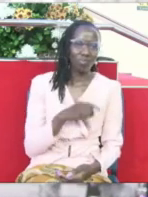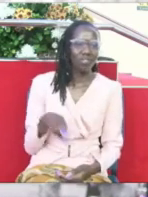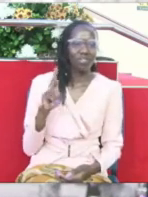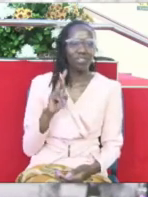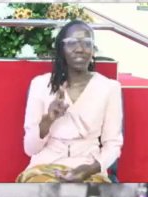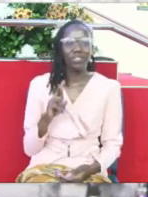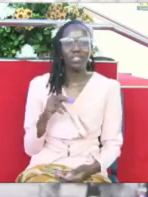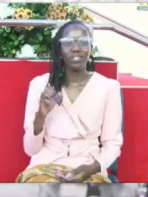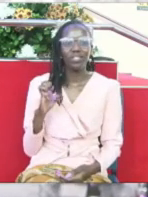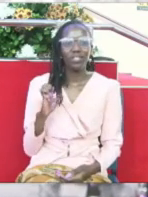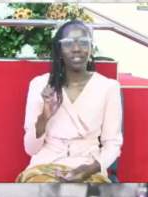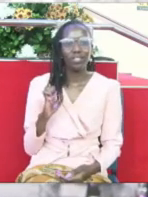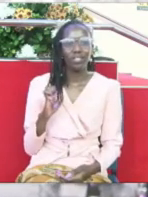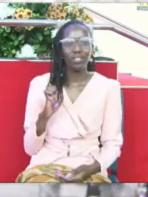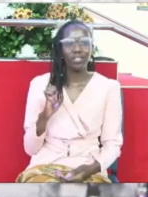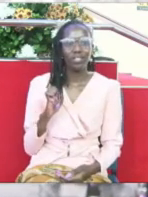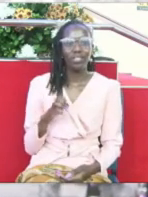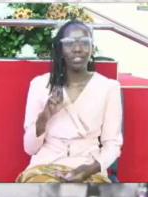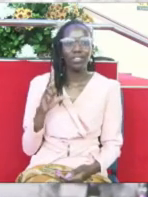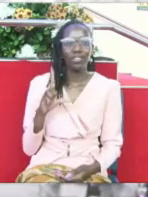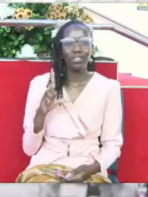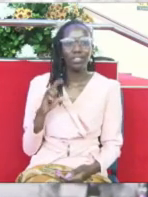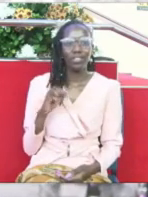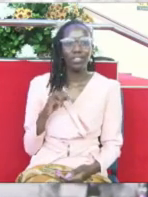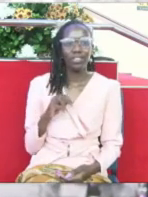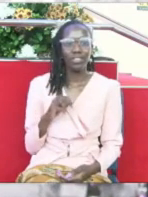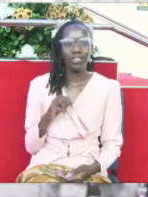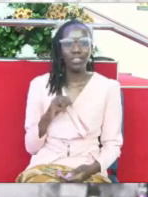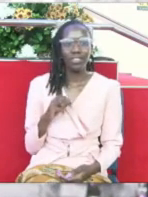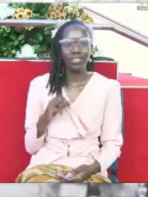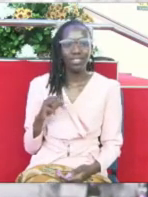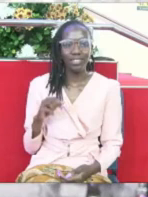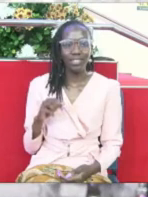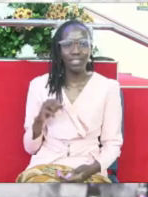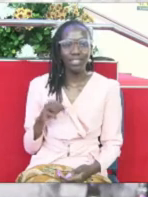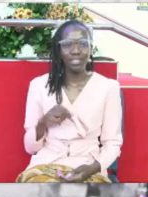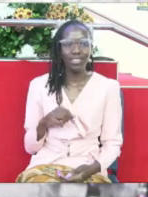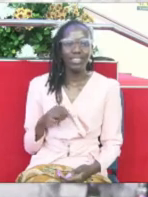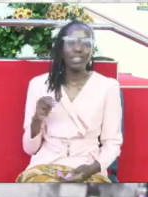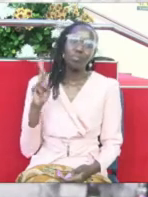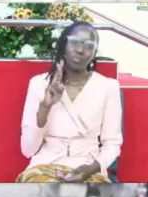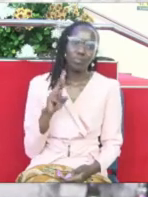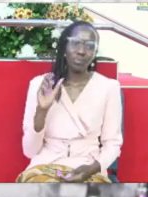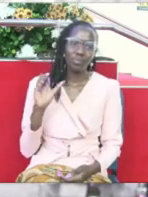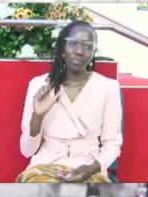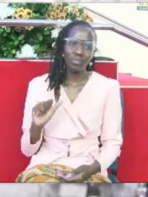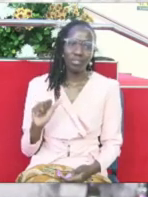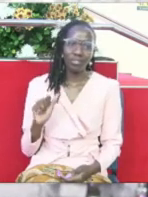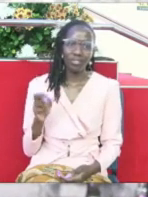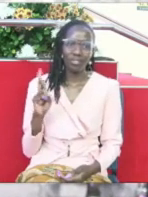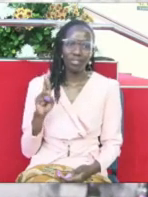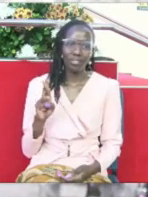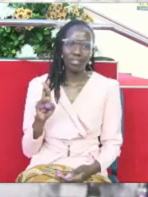Unasema Bwana. I am not satisfied with your acts only. Siridhiki na matendo yako pekee. I want to know